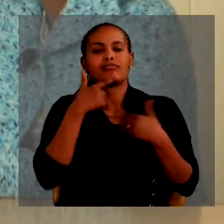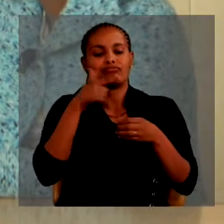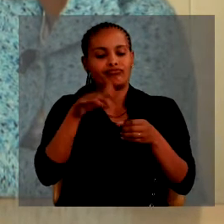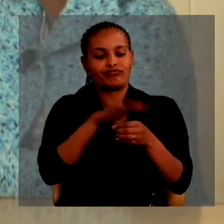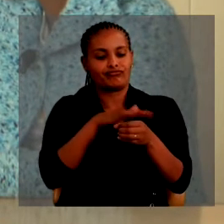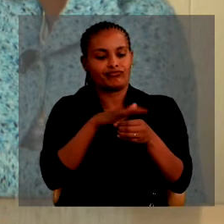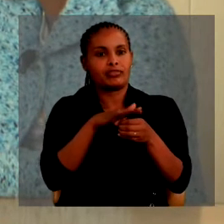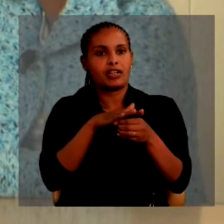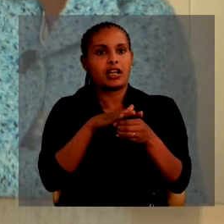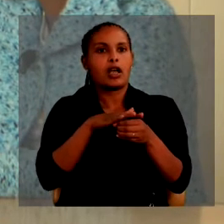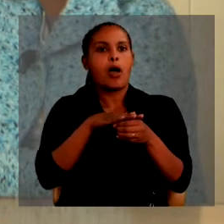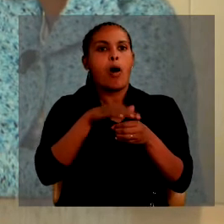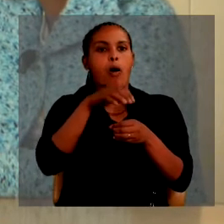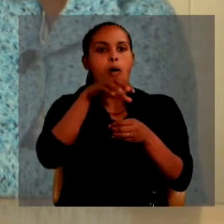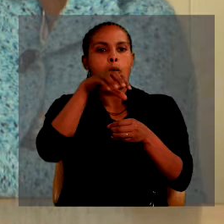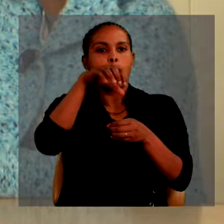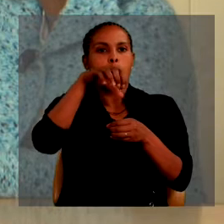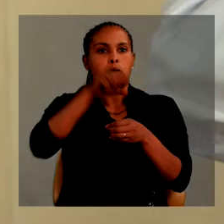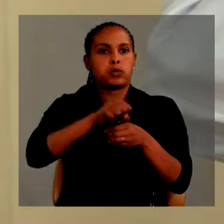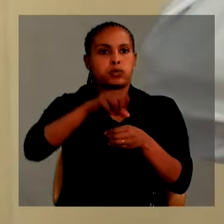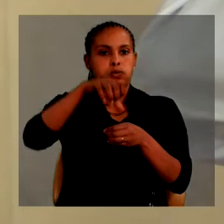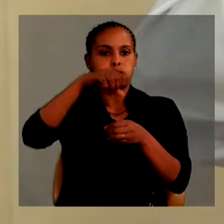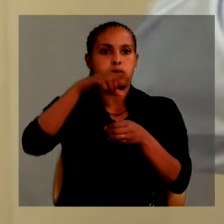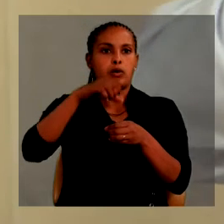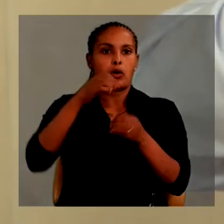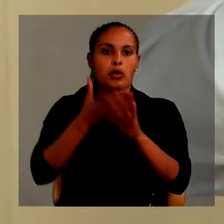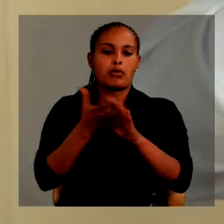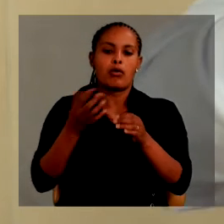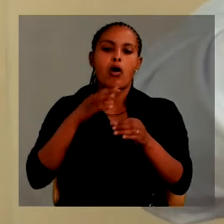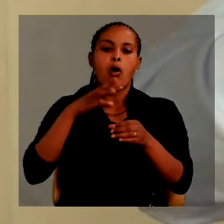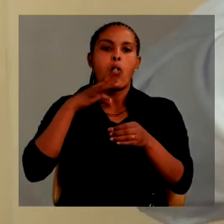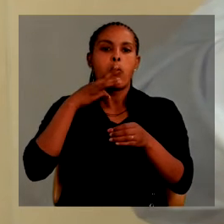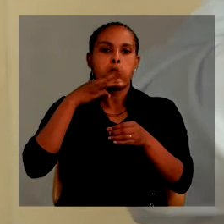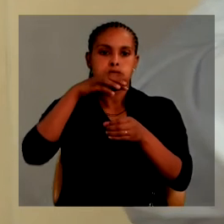surface. The pipe is bent. When you flush it,